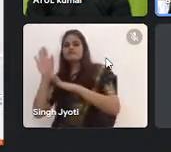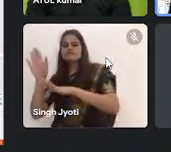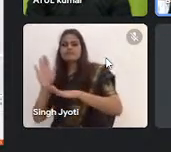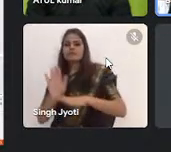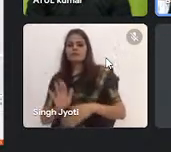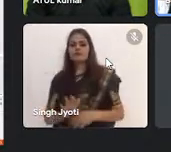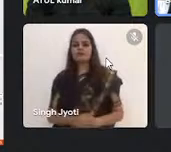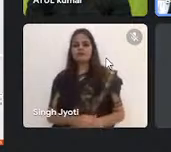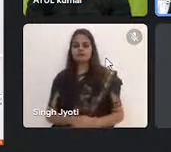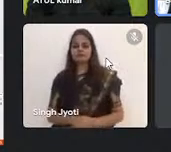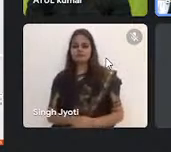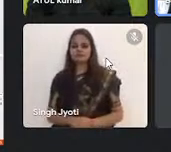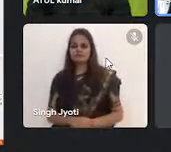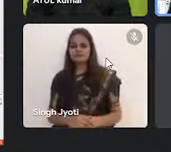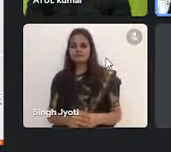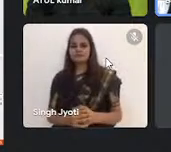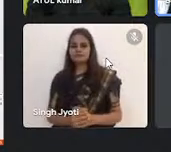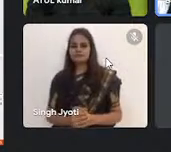It's